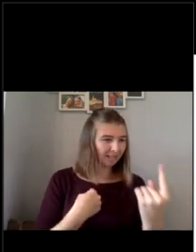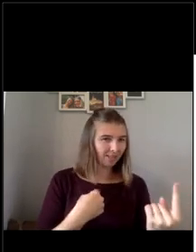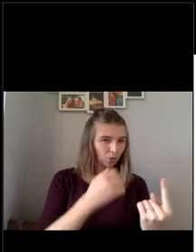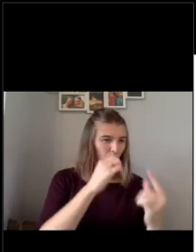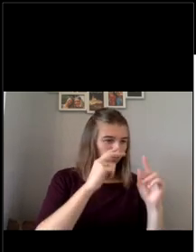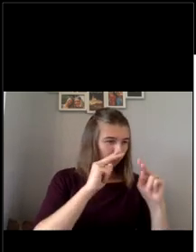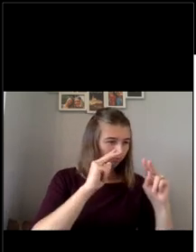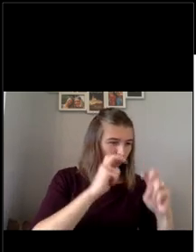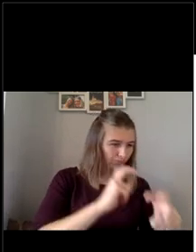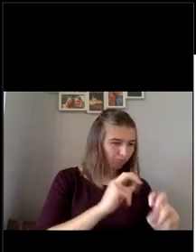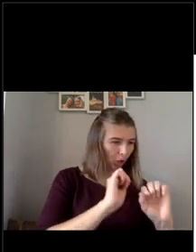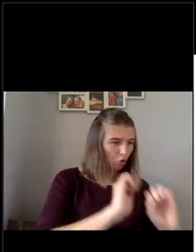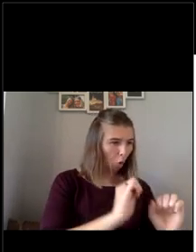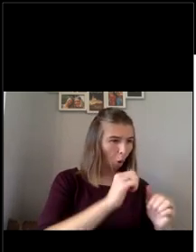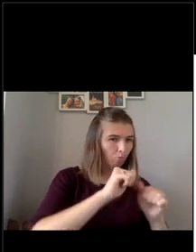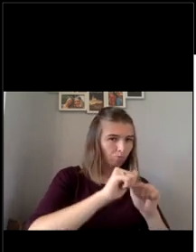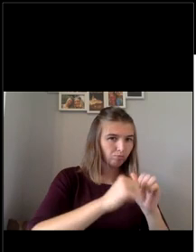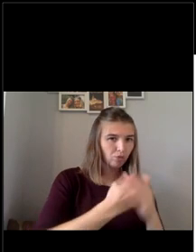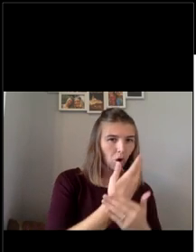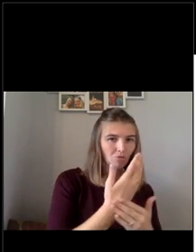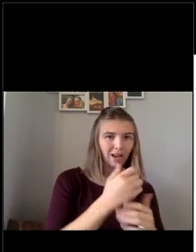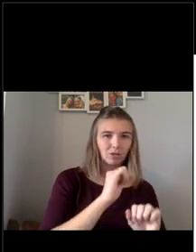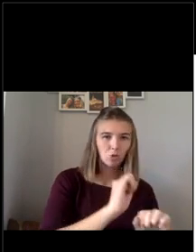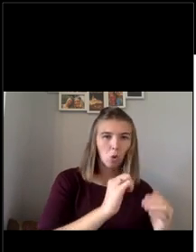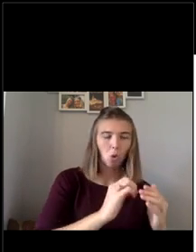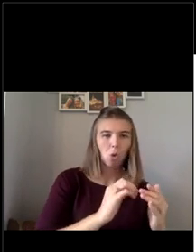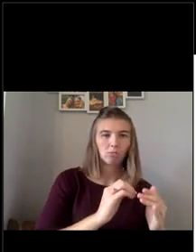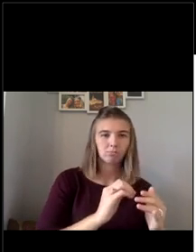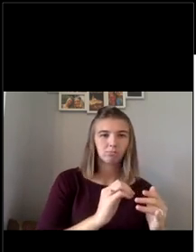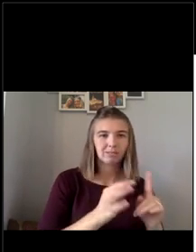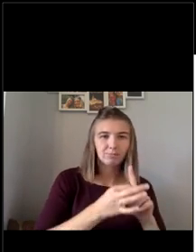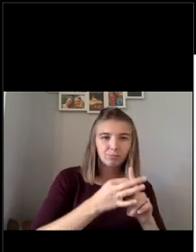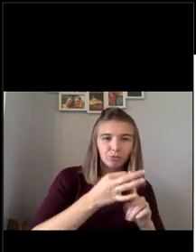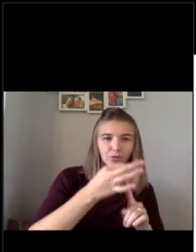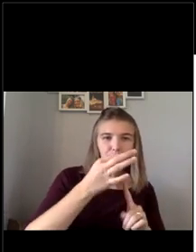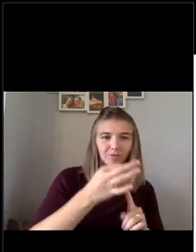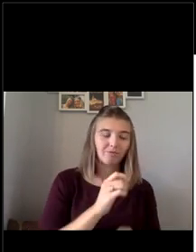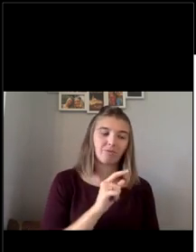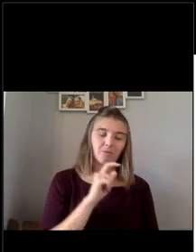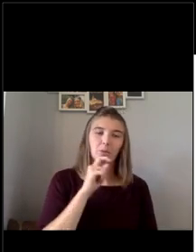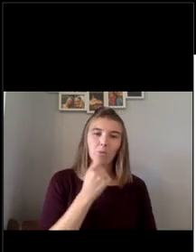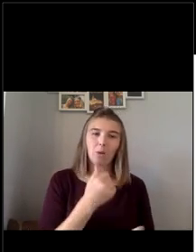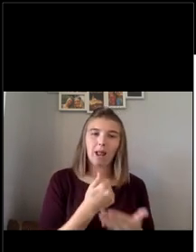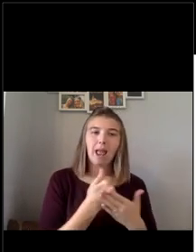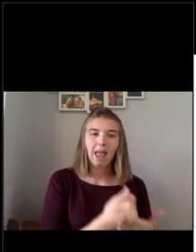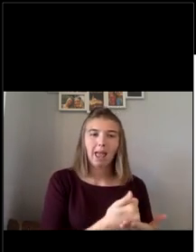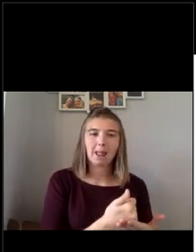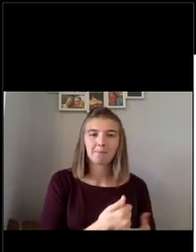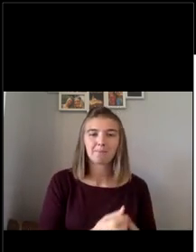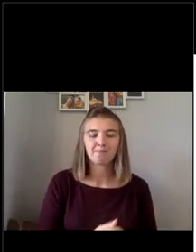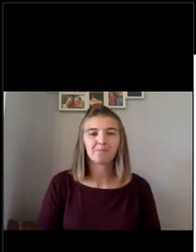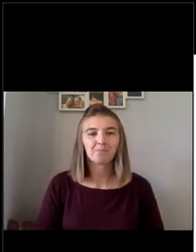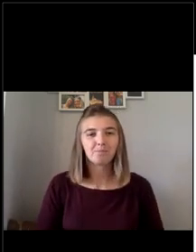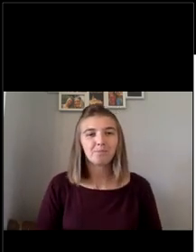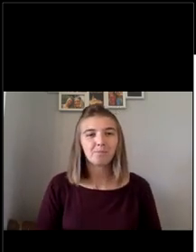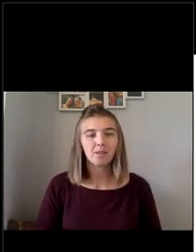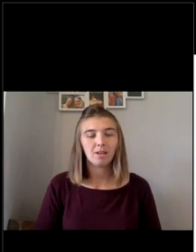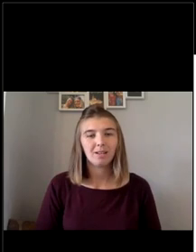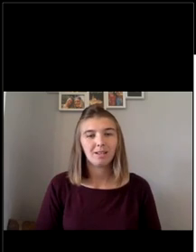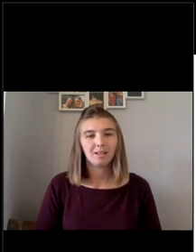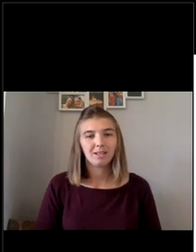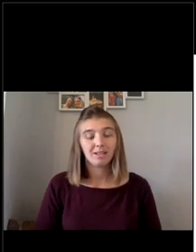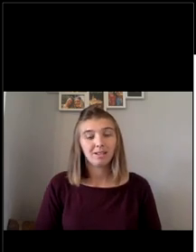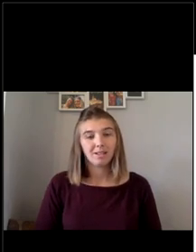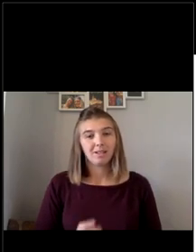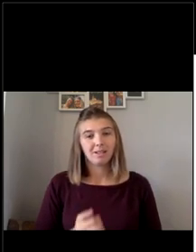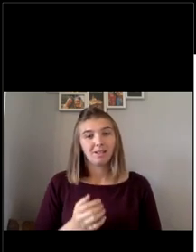this has really helped my research group to also not be competitive with each other, but be supportive of each other. Now, this really